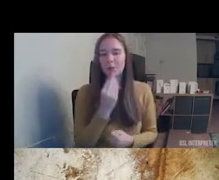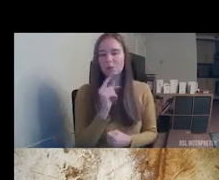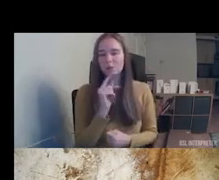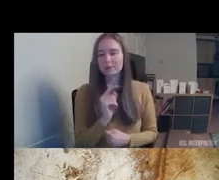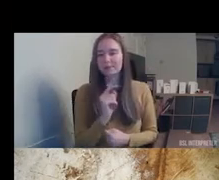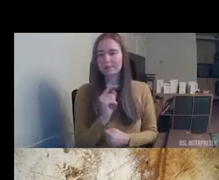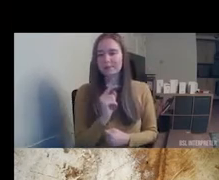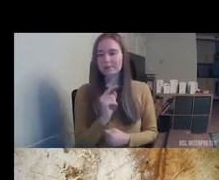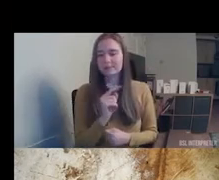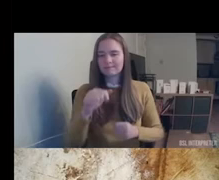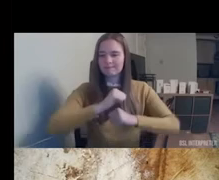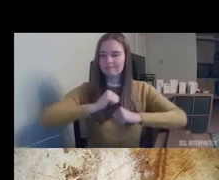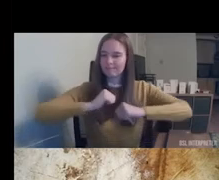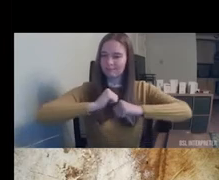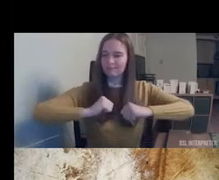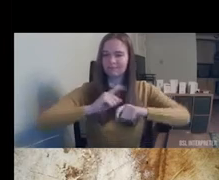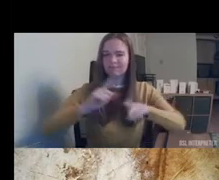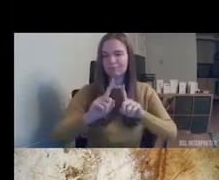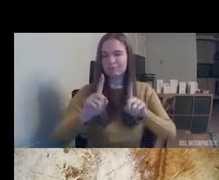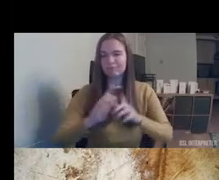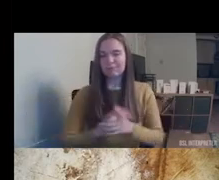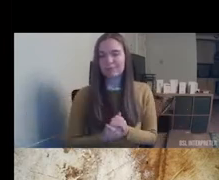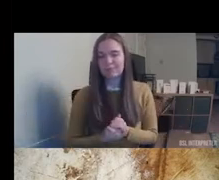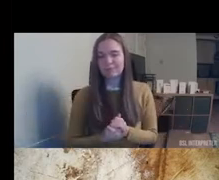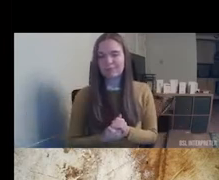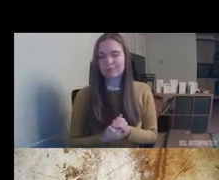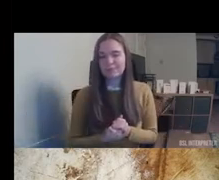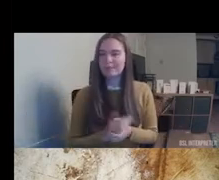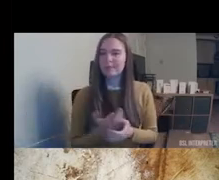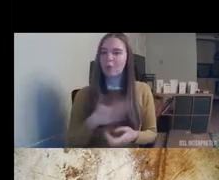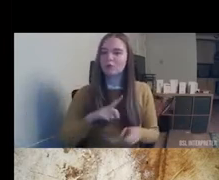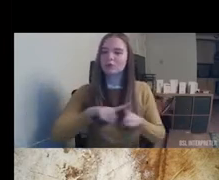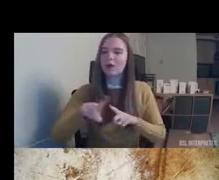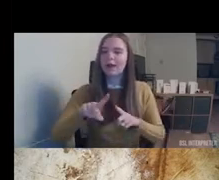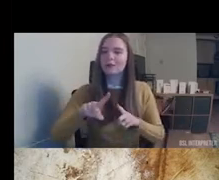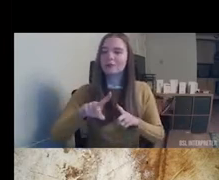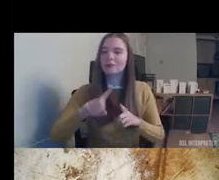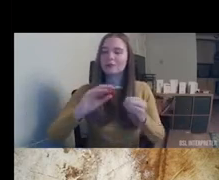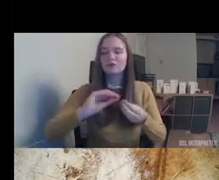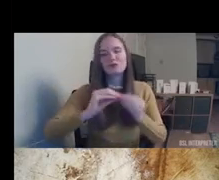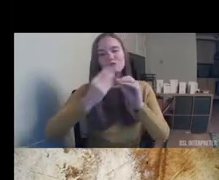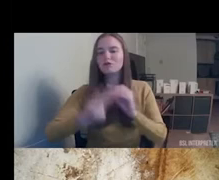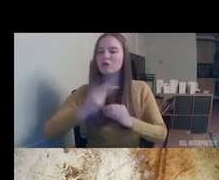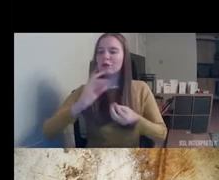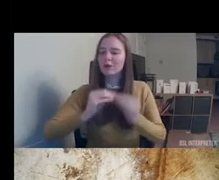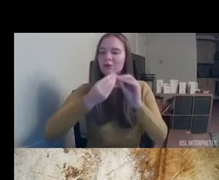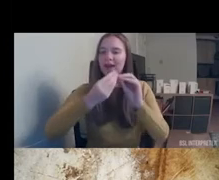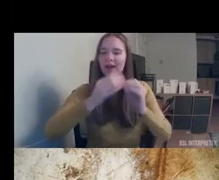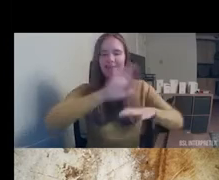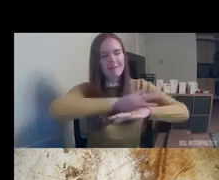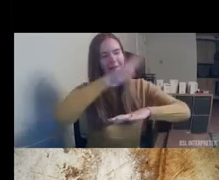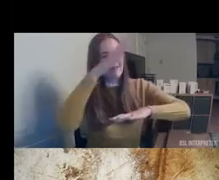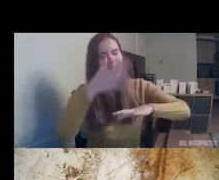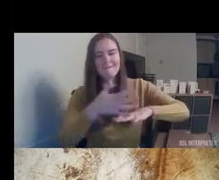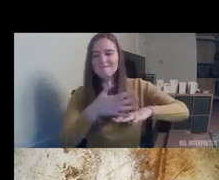space to try and recreate what that cave, the Baye caves